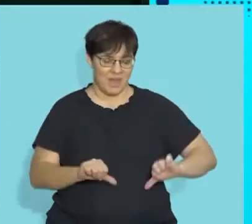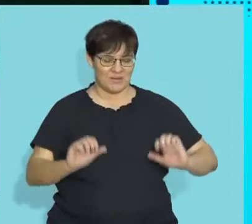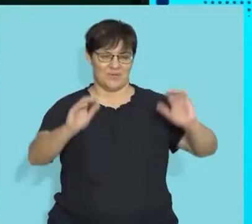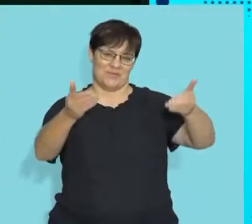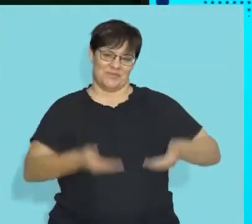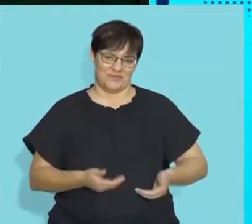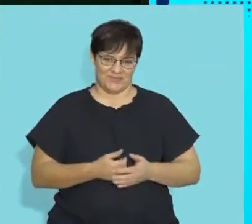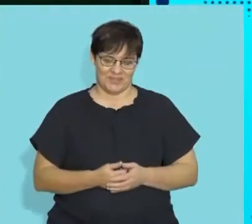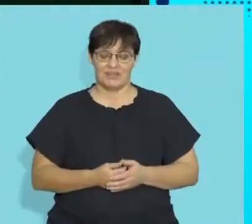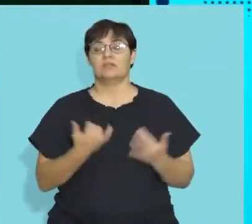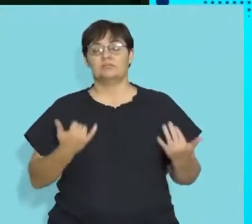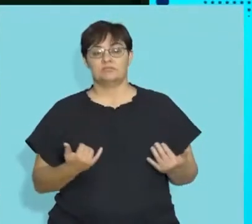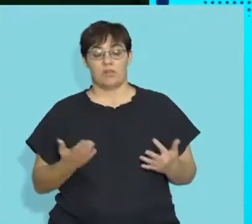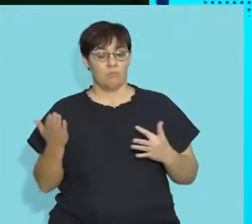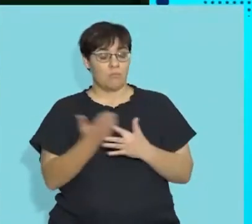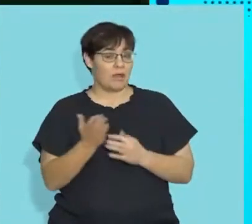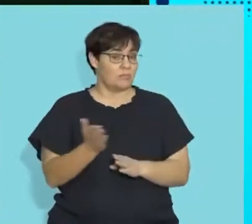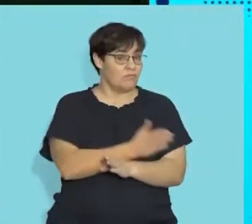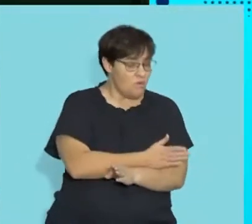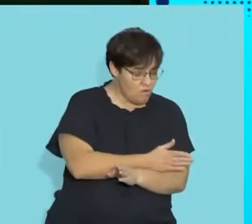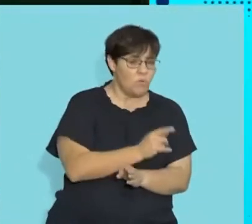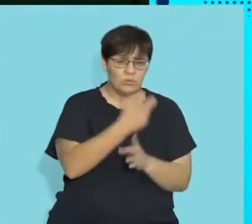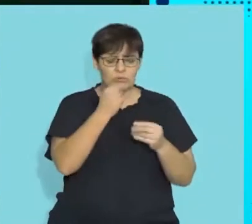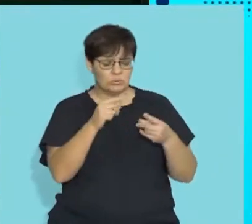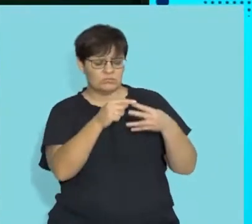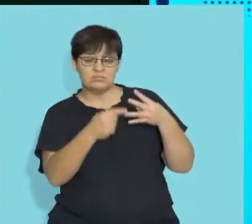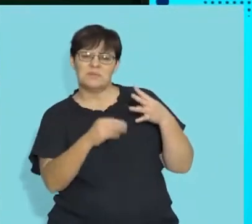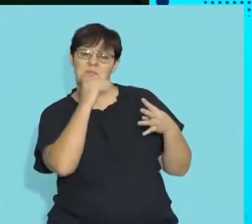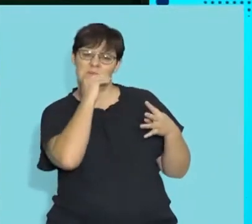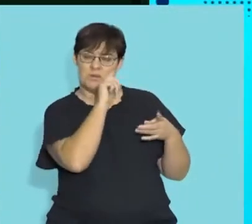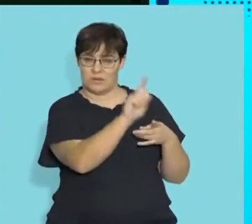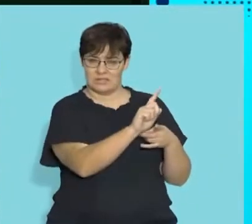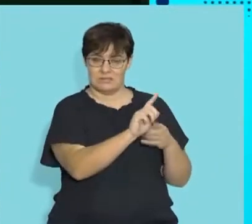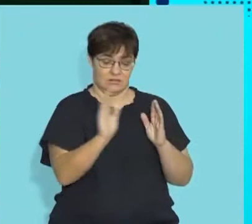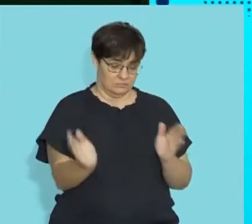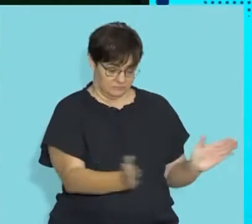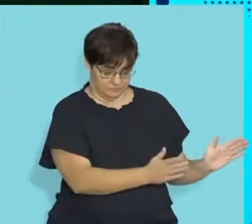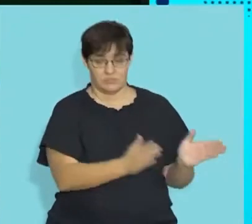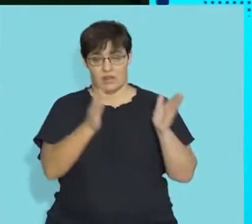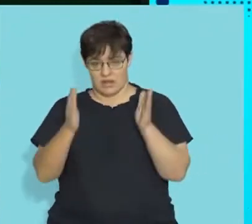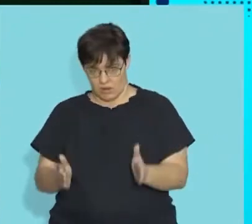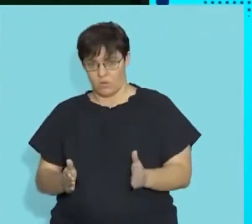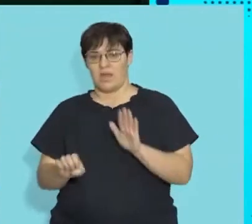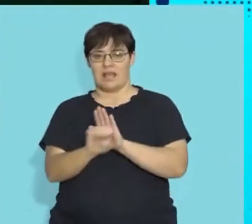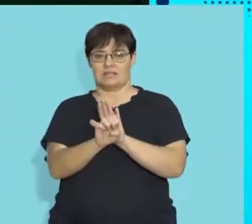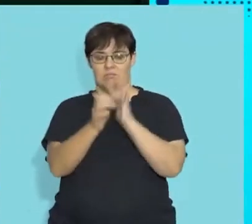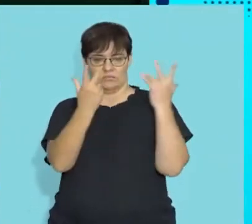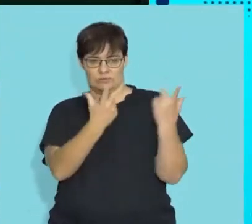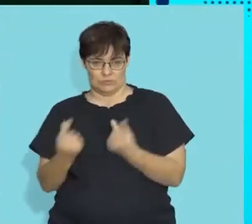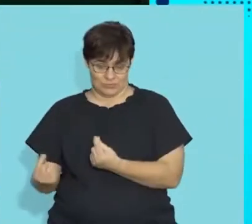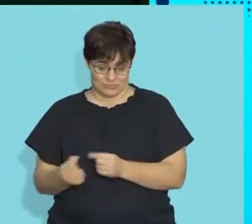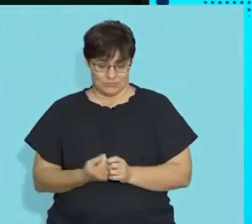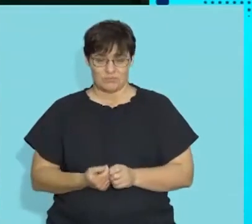Welcome back, everyone. Before the break, I went over some definitions, but now we are going to jump straight into some